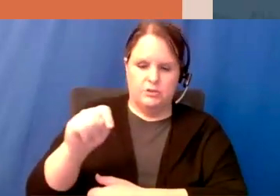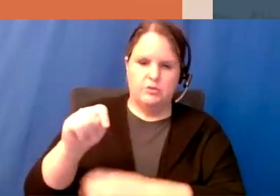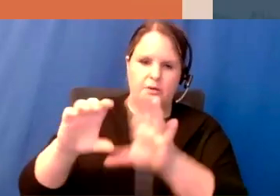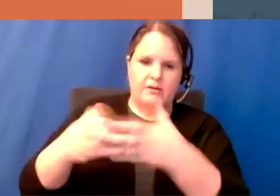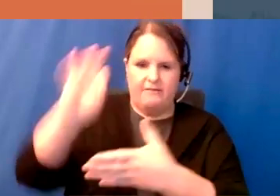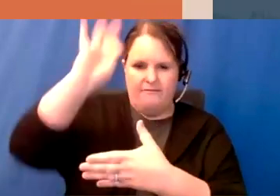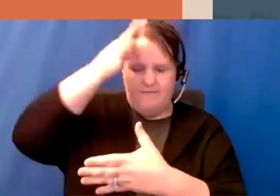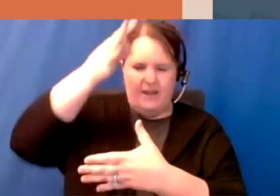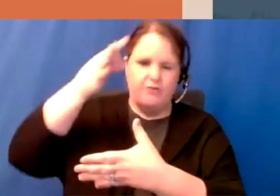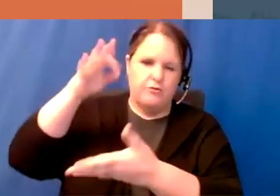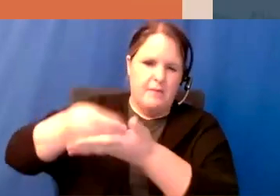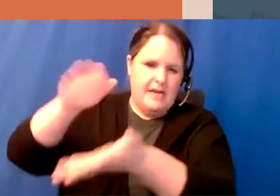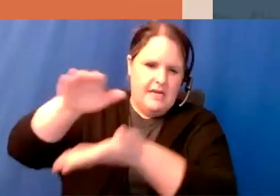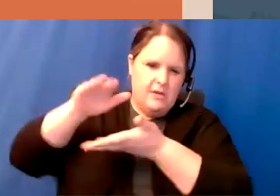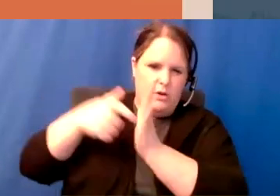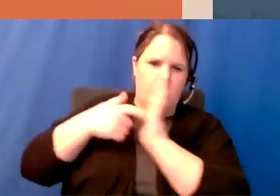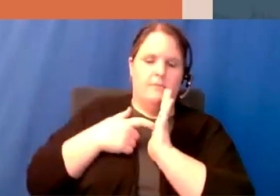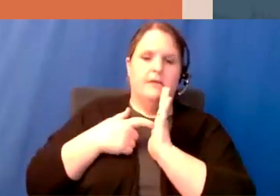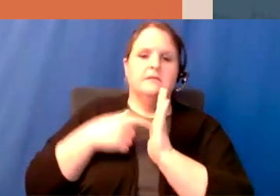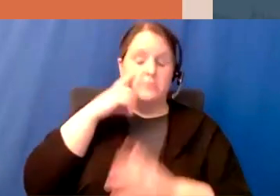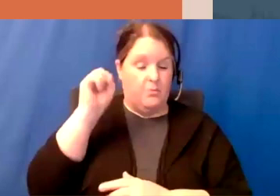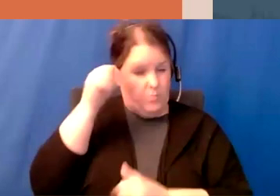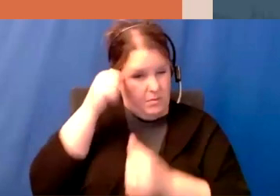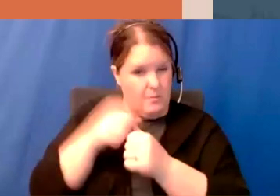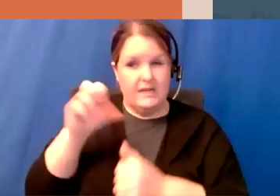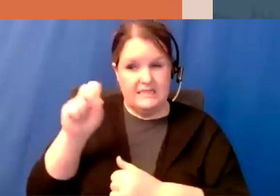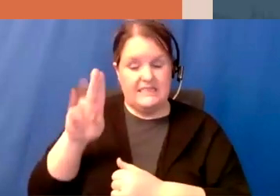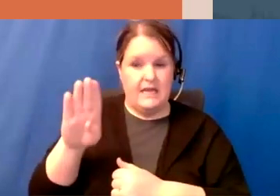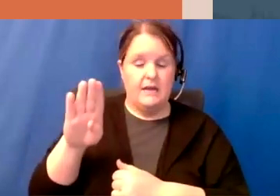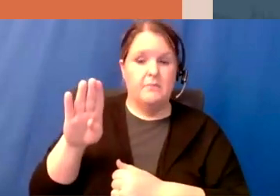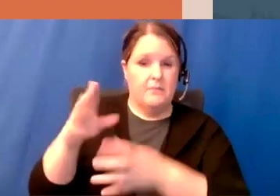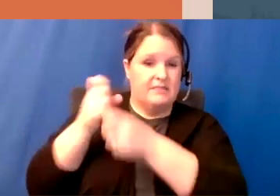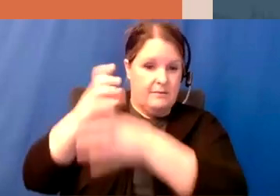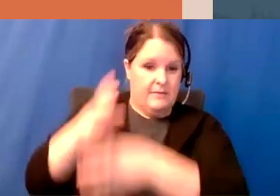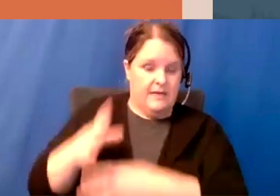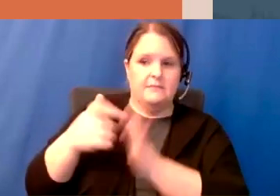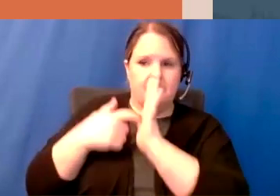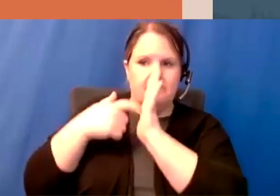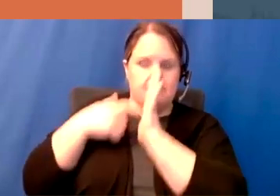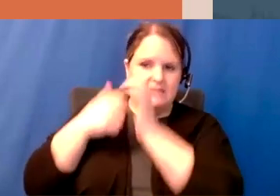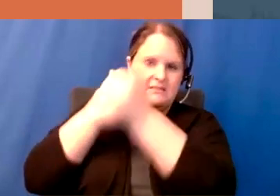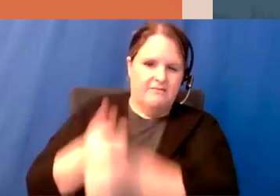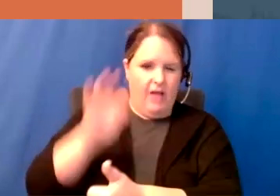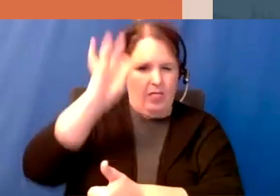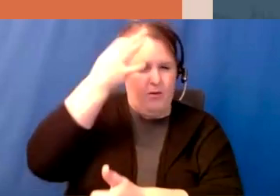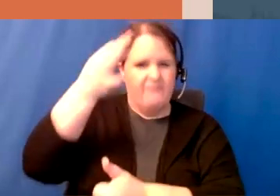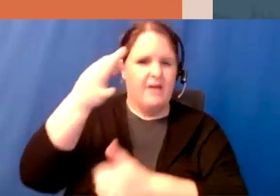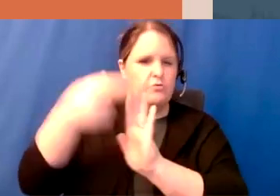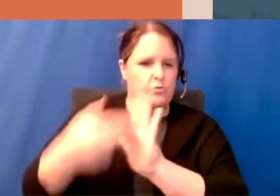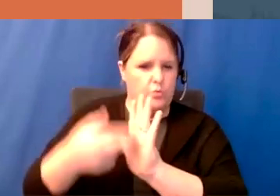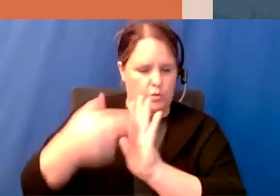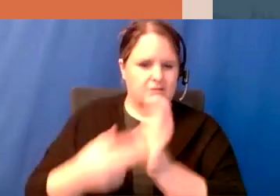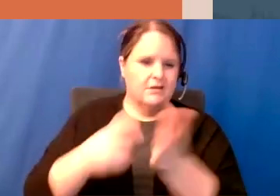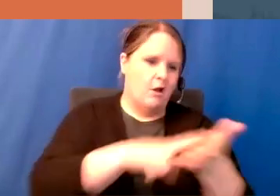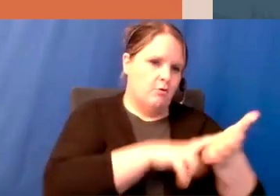by pass-through entity requirements, by the federal award requirements. Contractors do